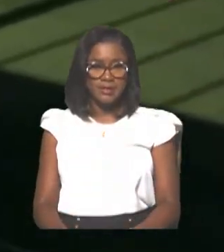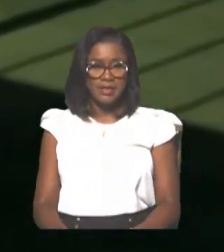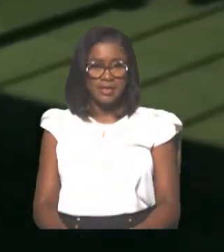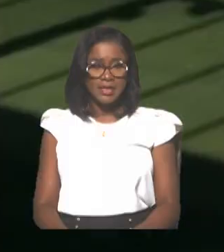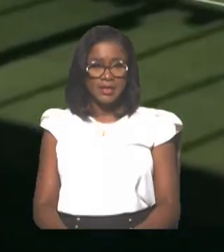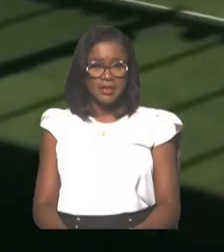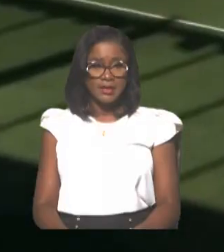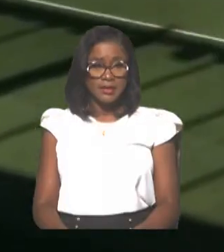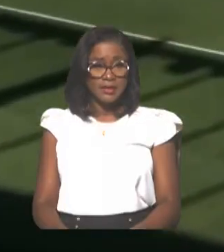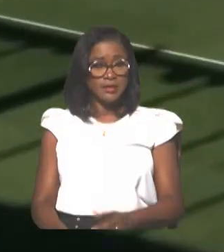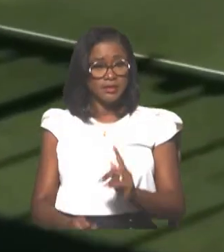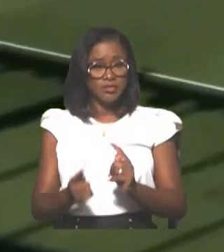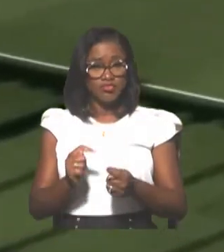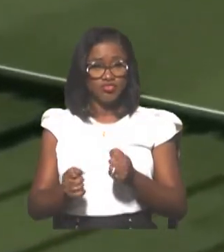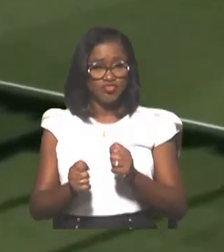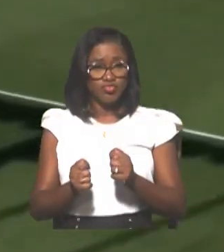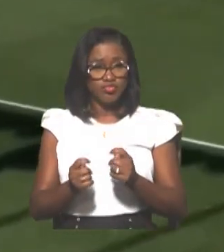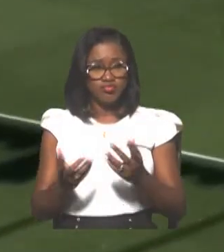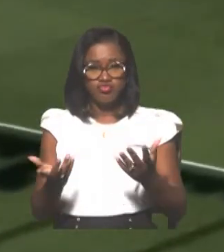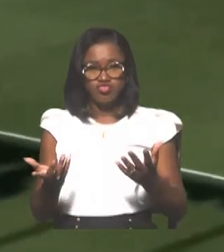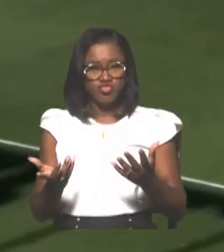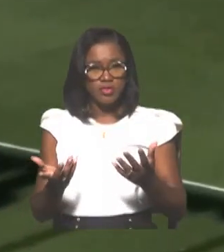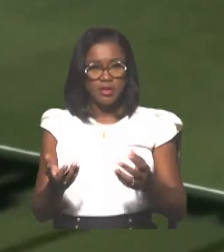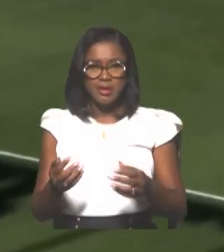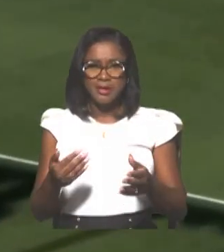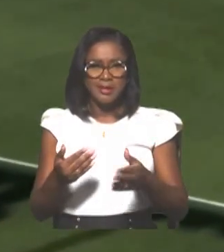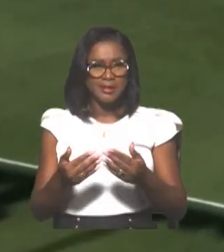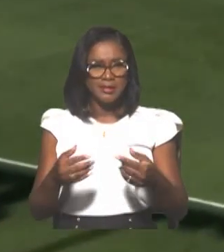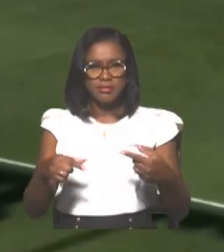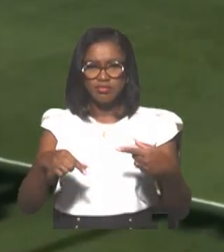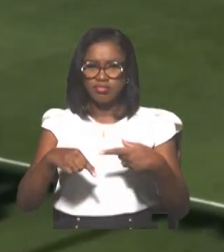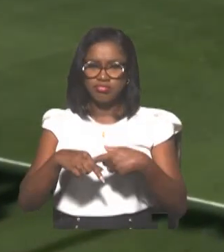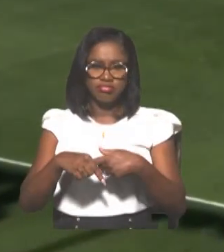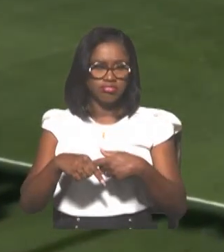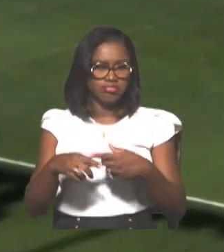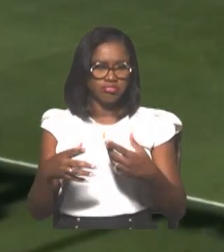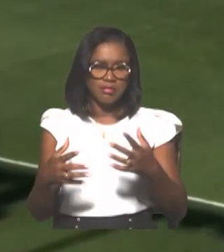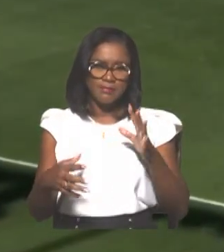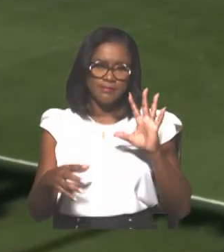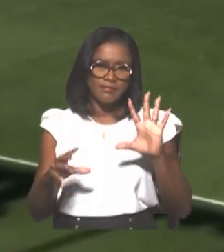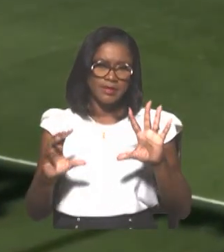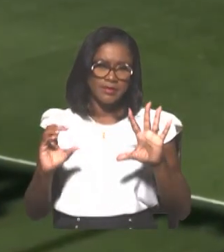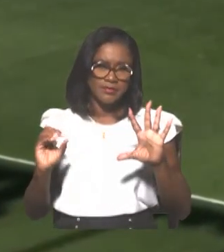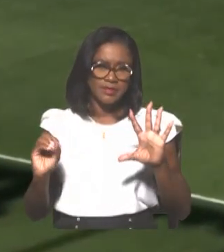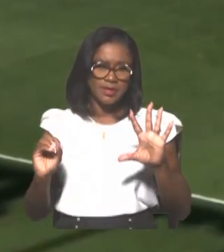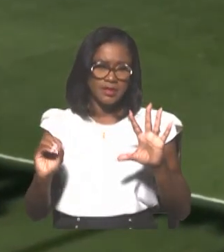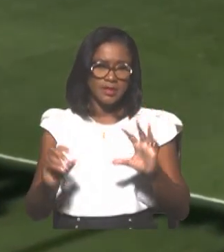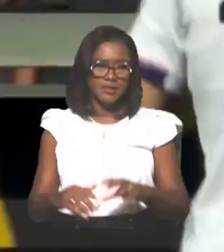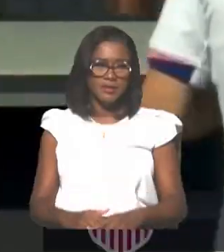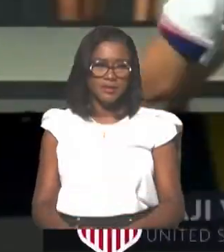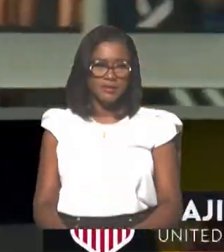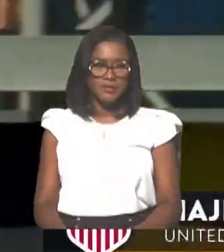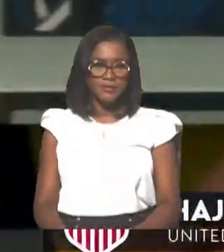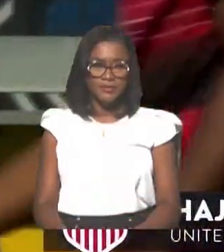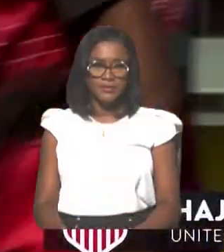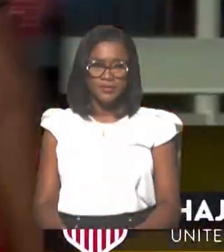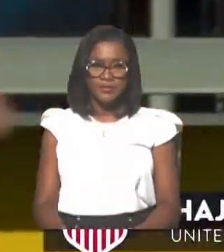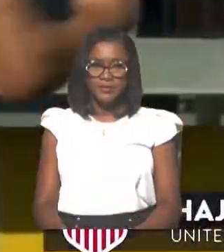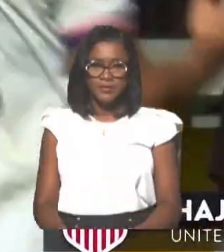defending from TNT at the back allowed Haji Wright to cruise his way into the box before making it 5-0 to the United States.